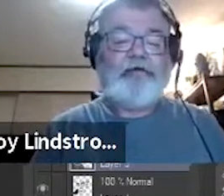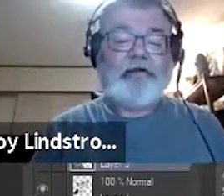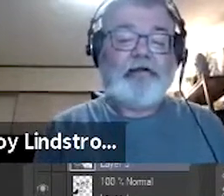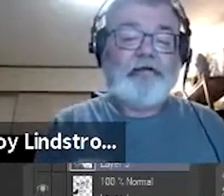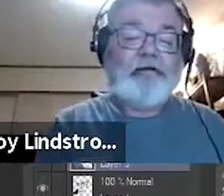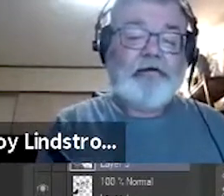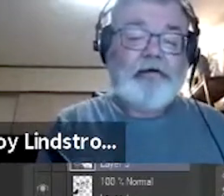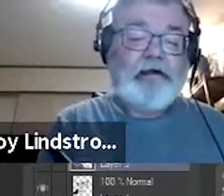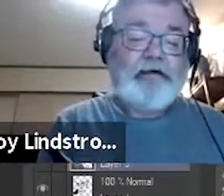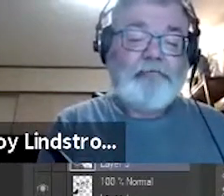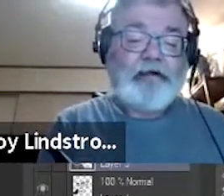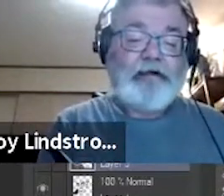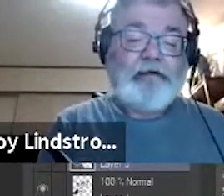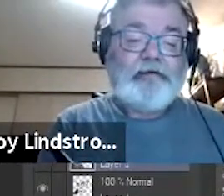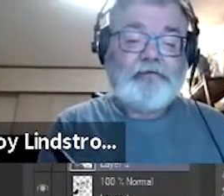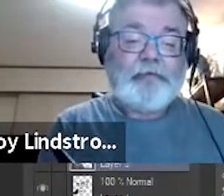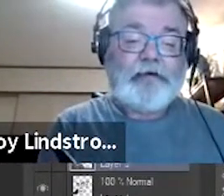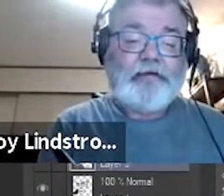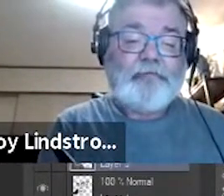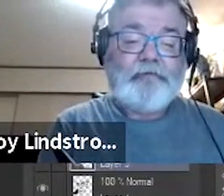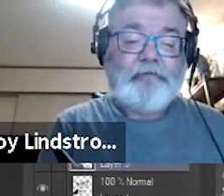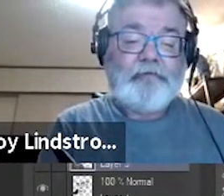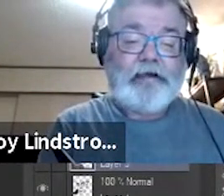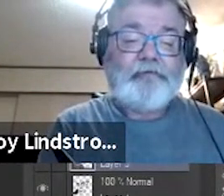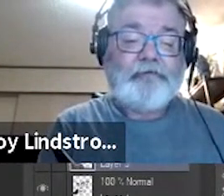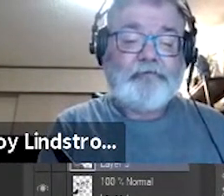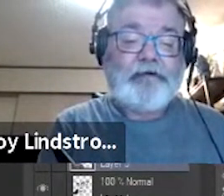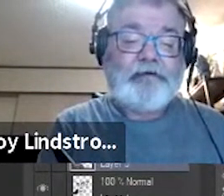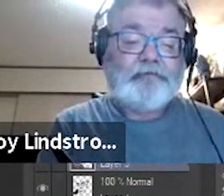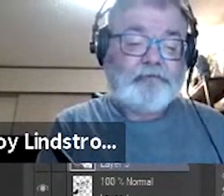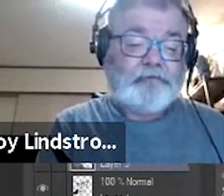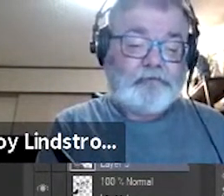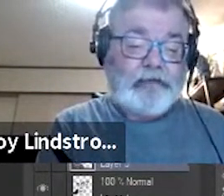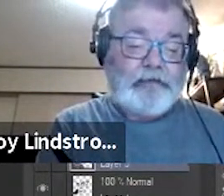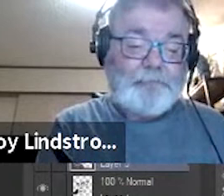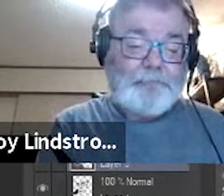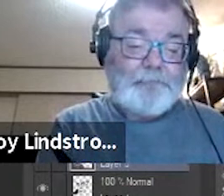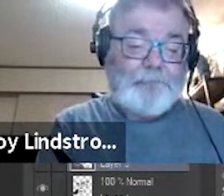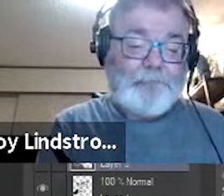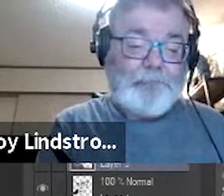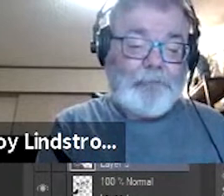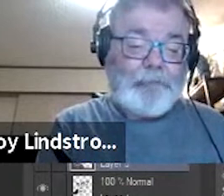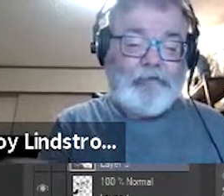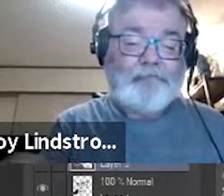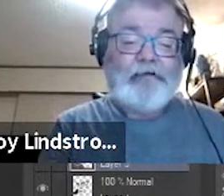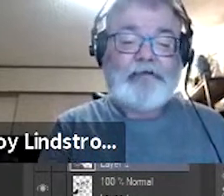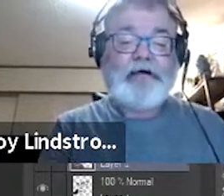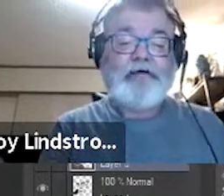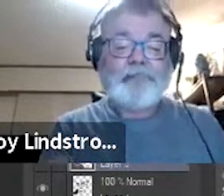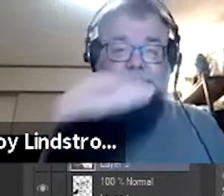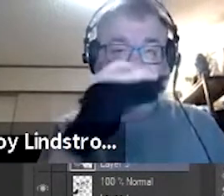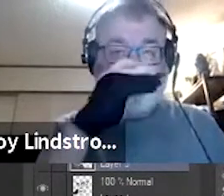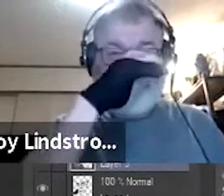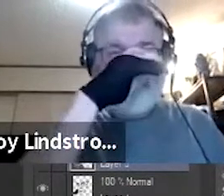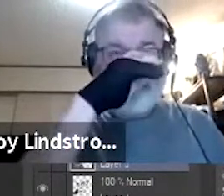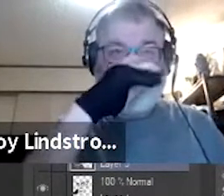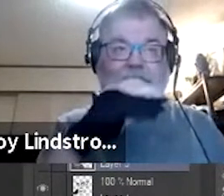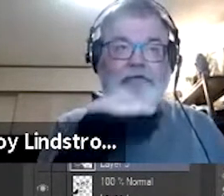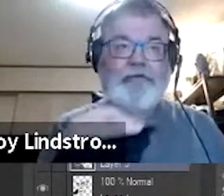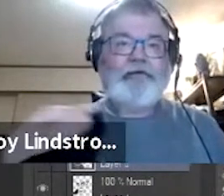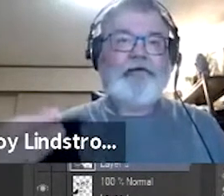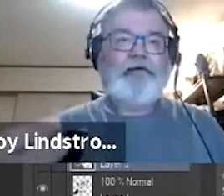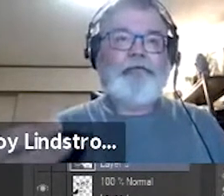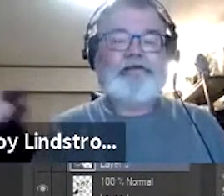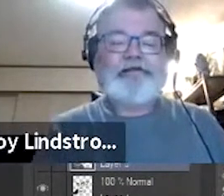our community, and I'm lucky to find them and have them as friends. My friend Tara, she lives